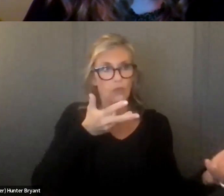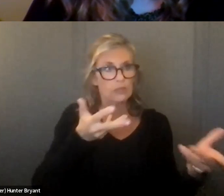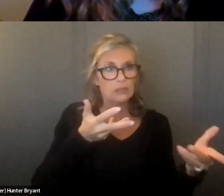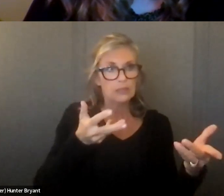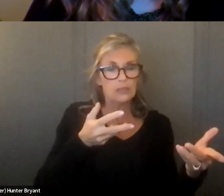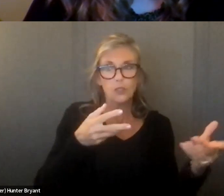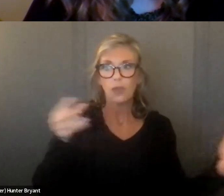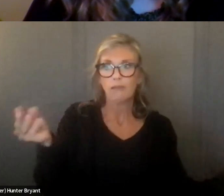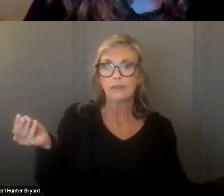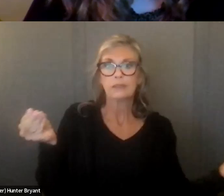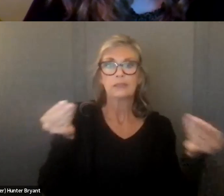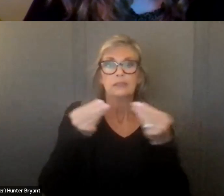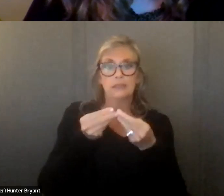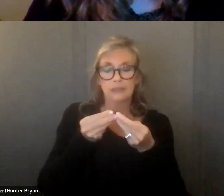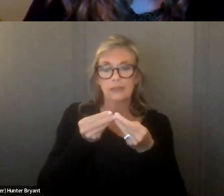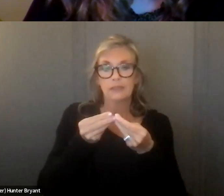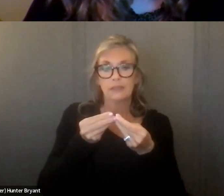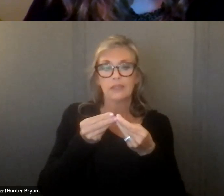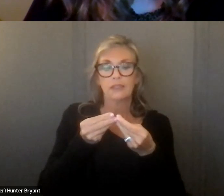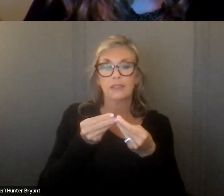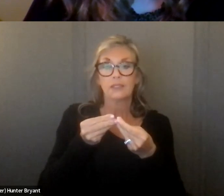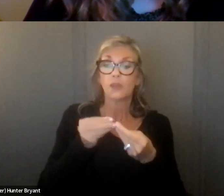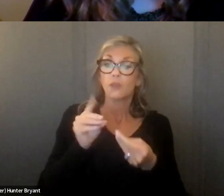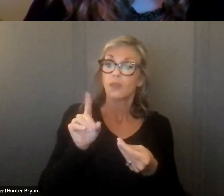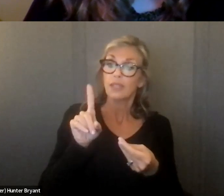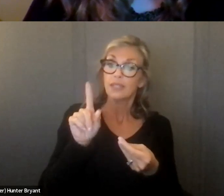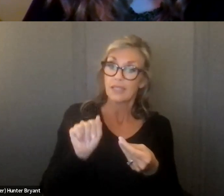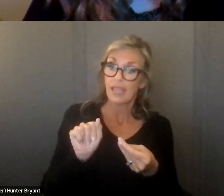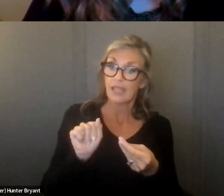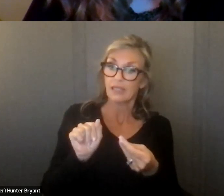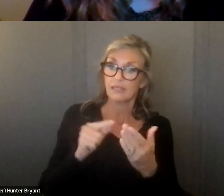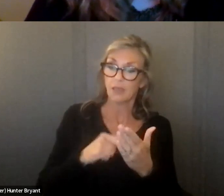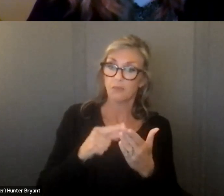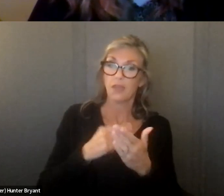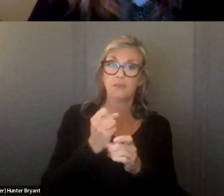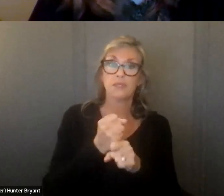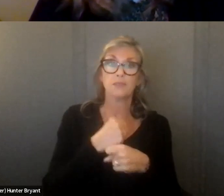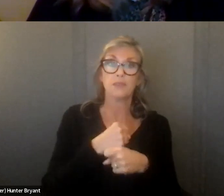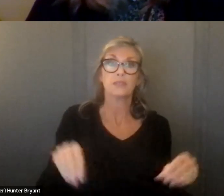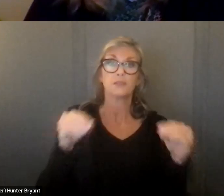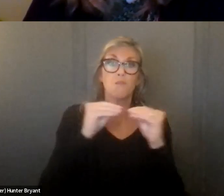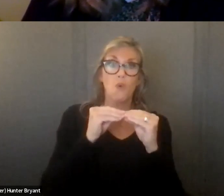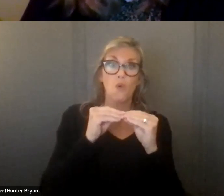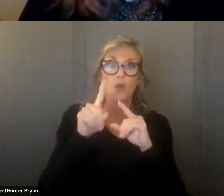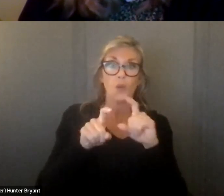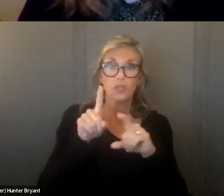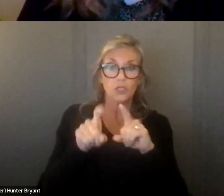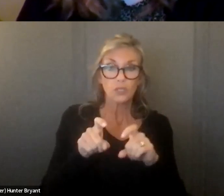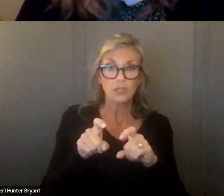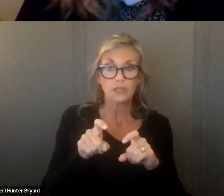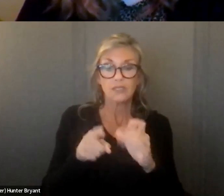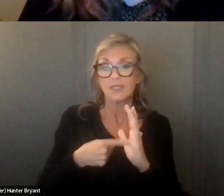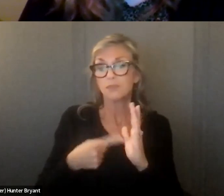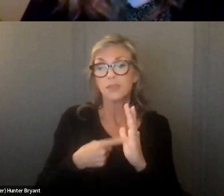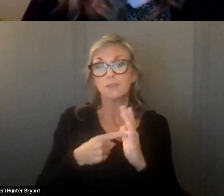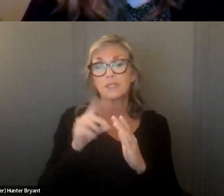the data kind of like I'd mentioned before, the data sometimes creates more questions, and Right. sometimes the data can't answer those questions, and